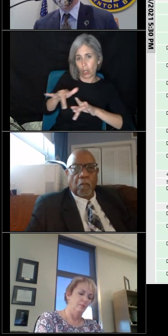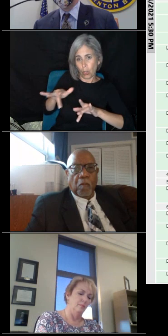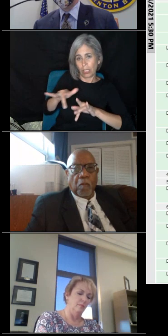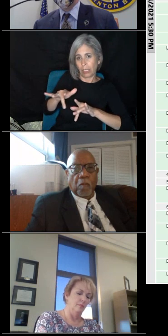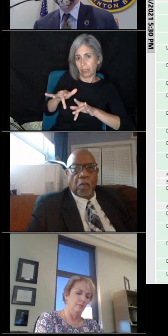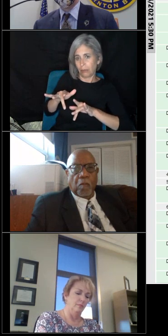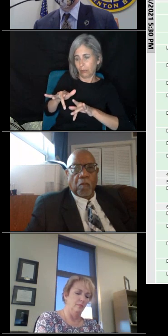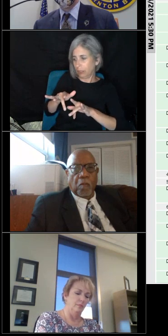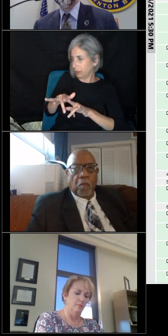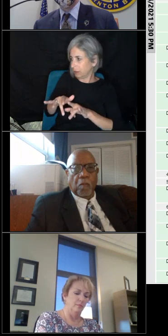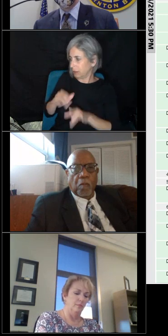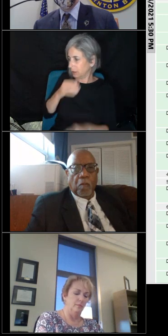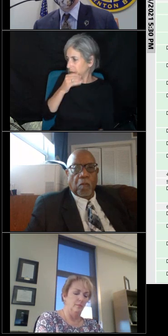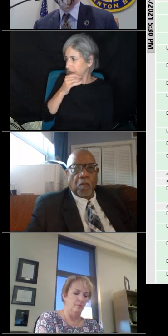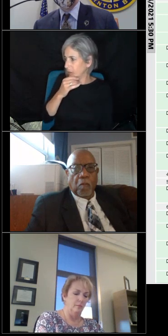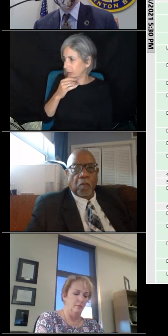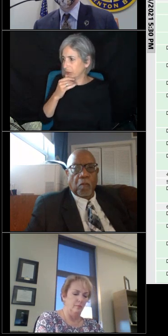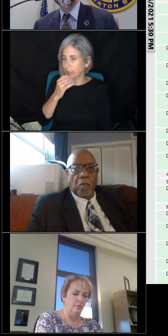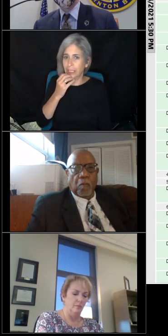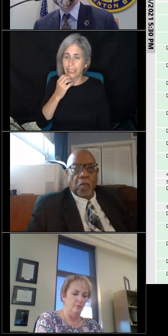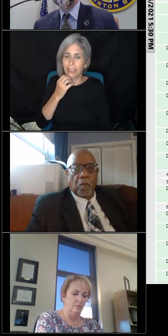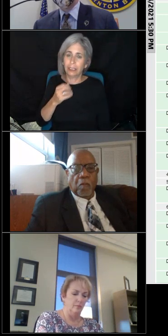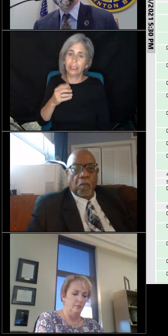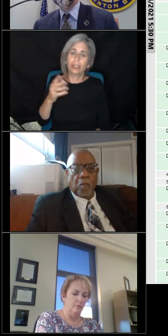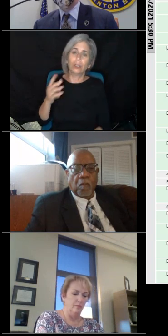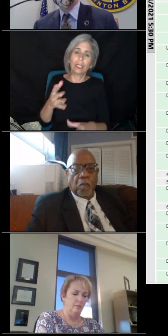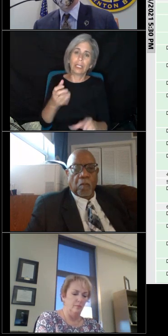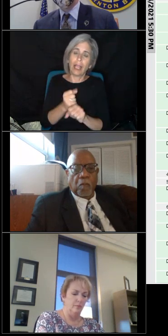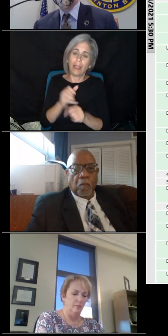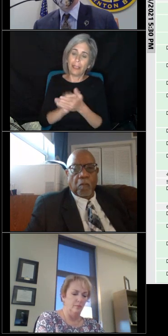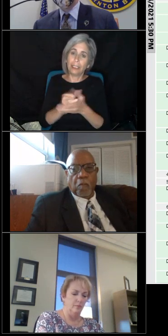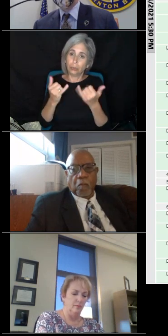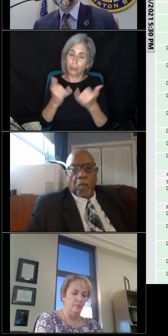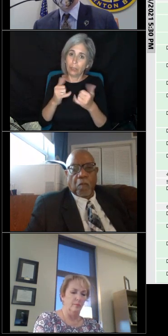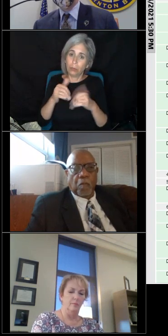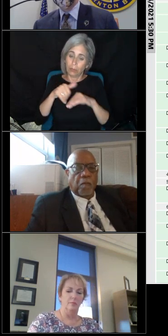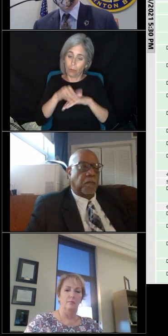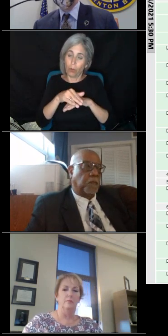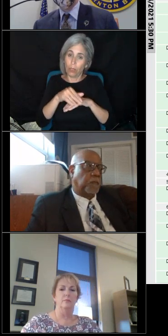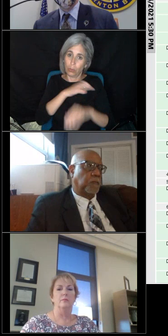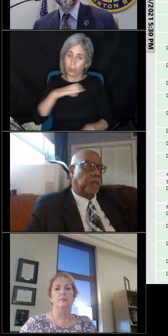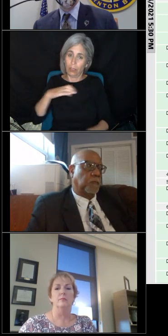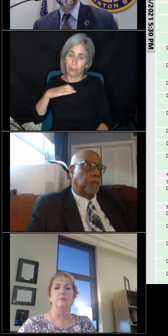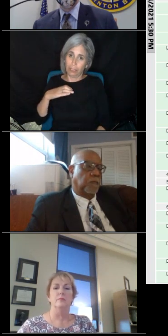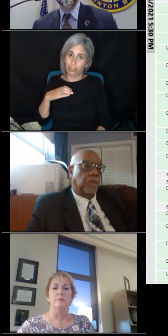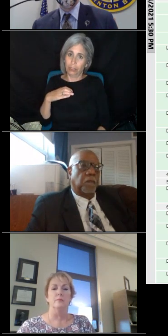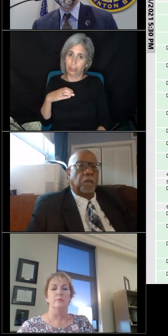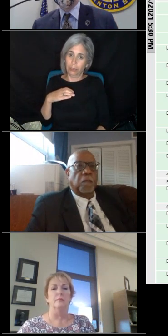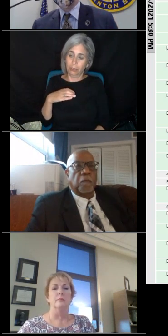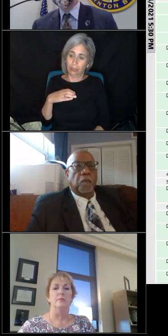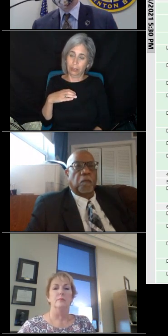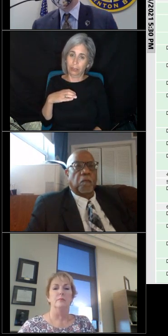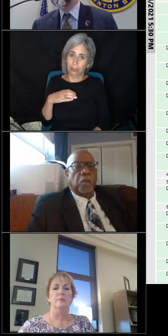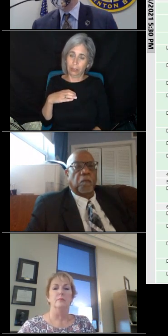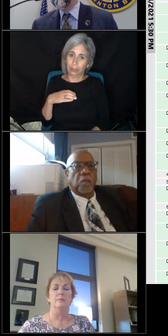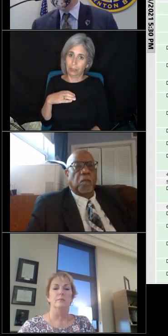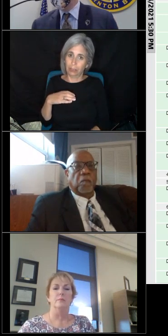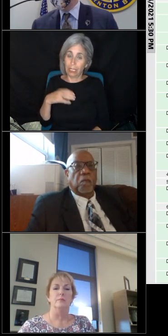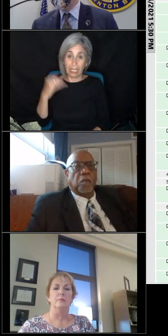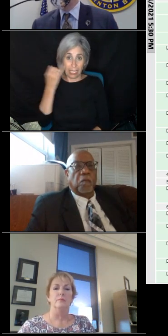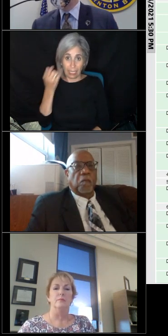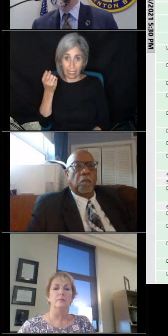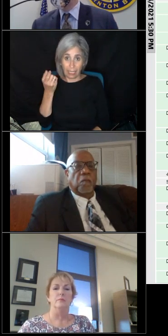past. I have that. I received it today, so I can forward it to the commission if you like. Please do so. And